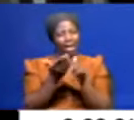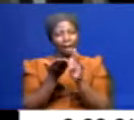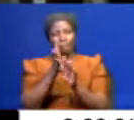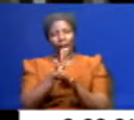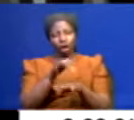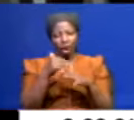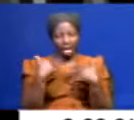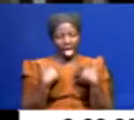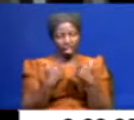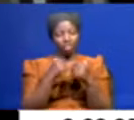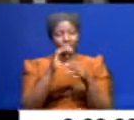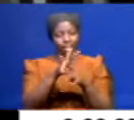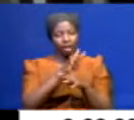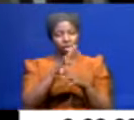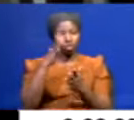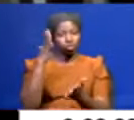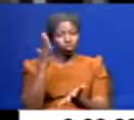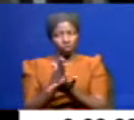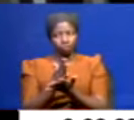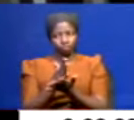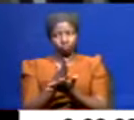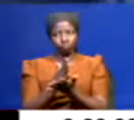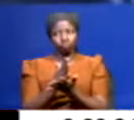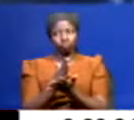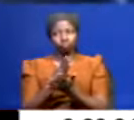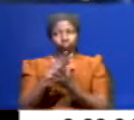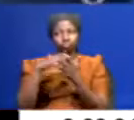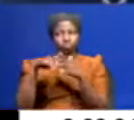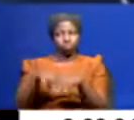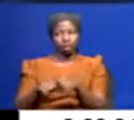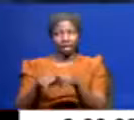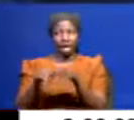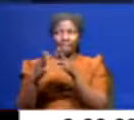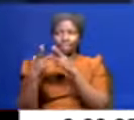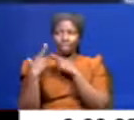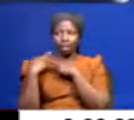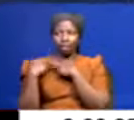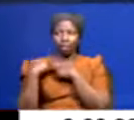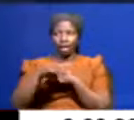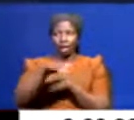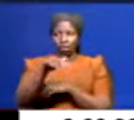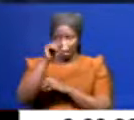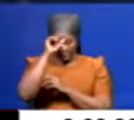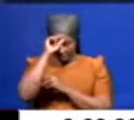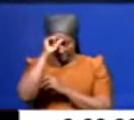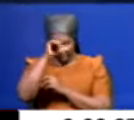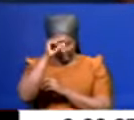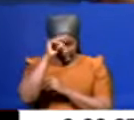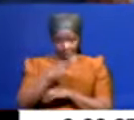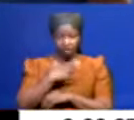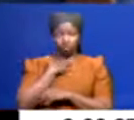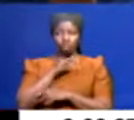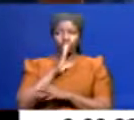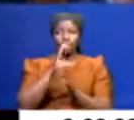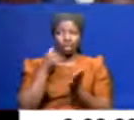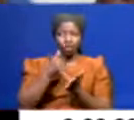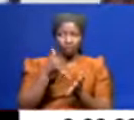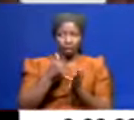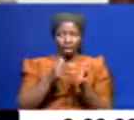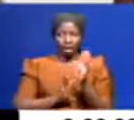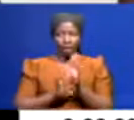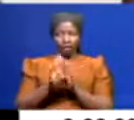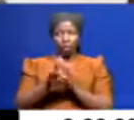stop invading the roles of county governments. The governors want to be involved in the development of primary